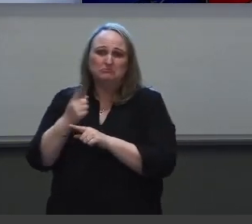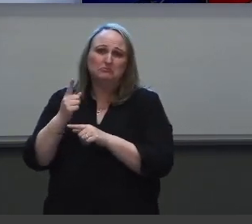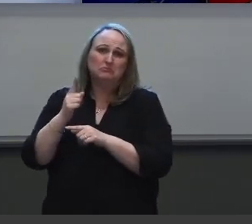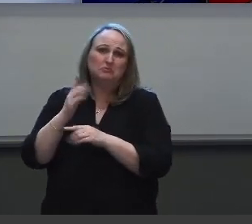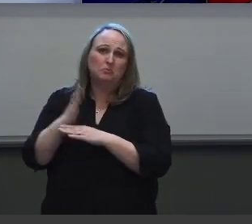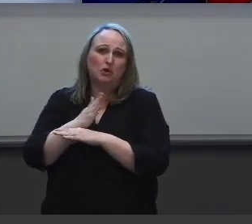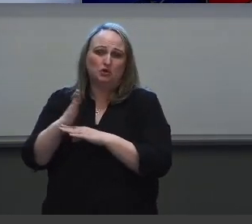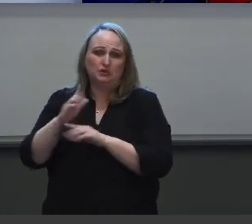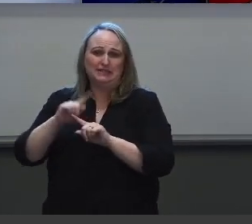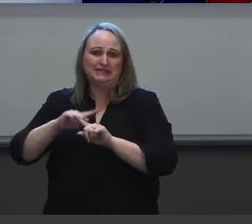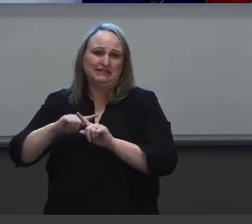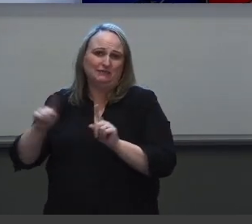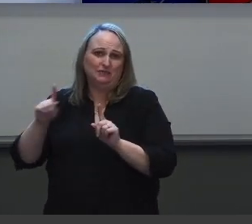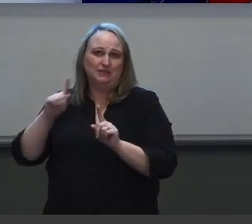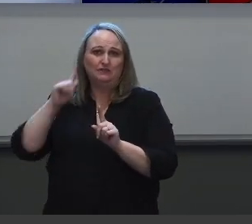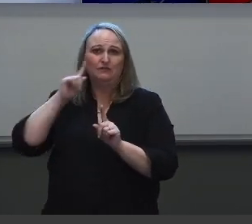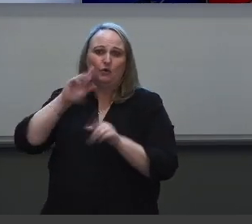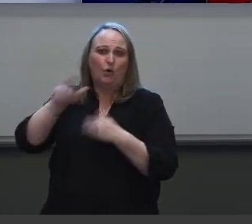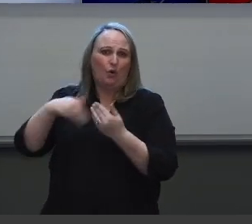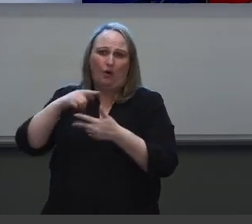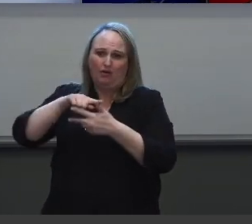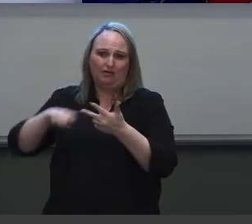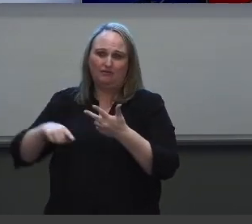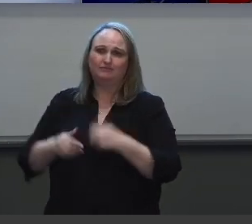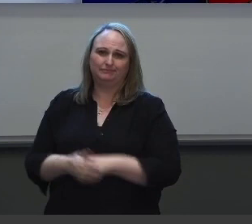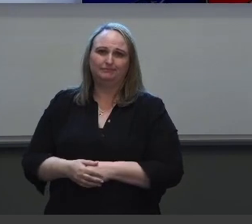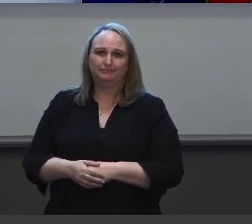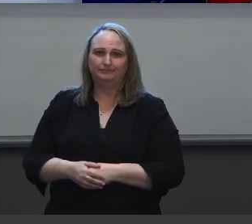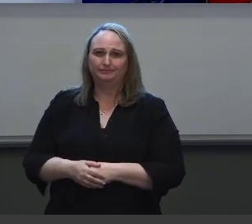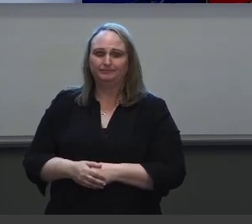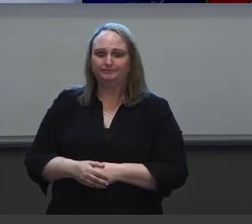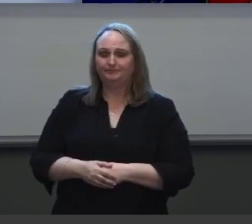attention, social, and anxiety.